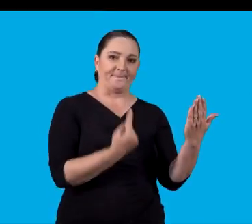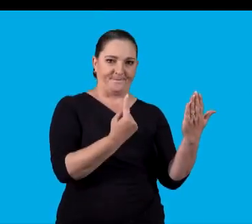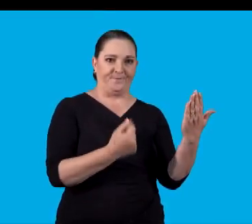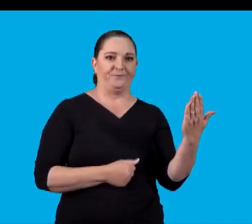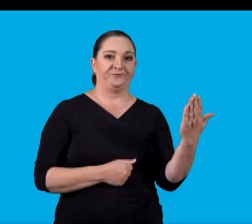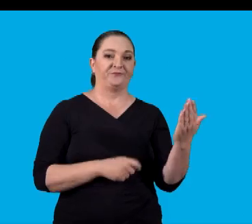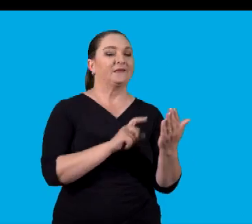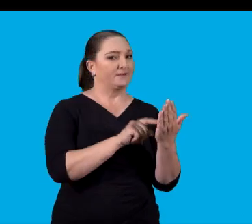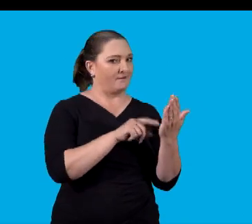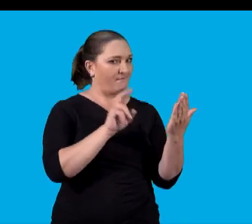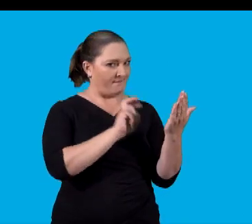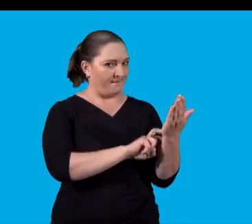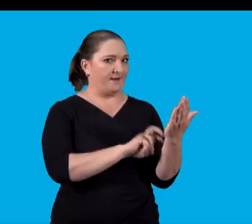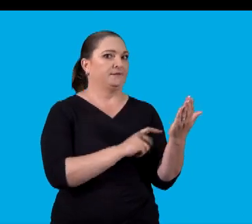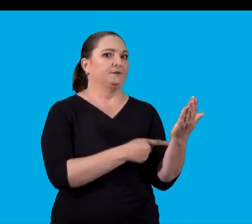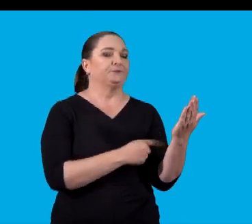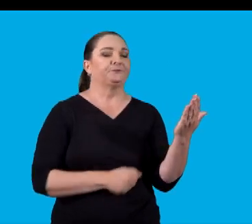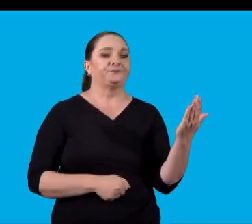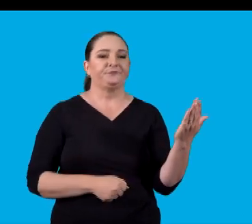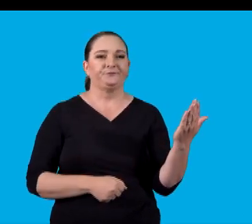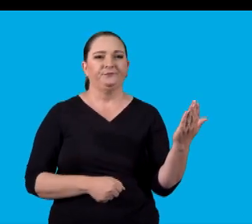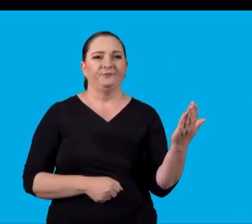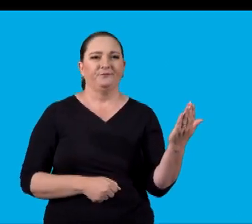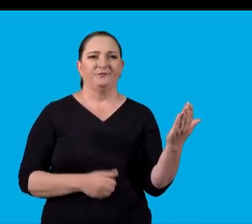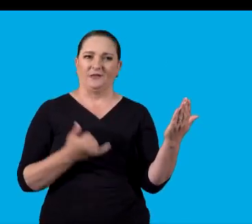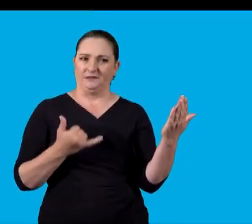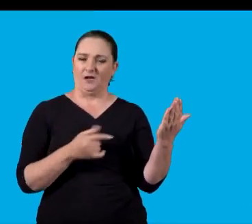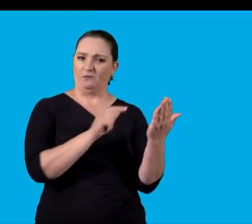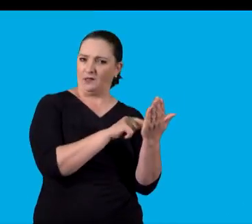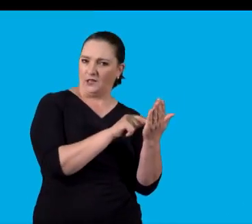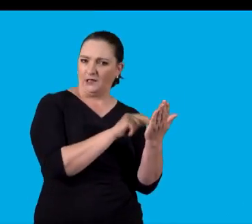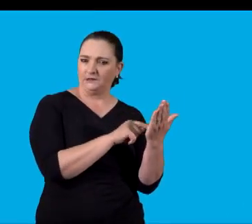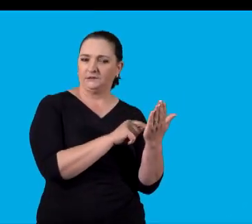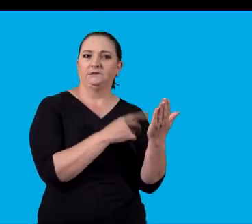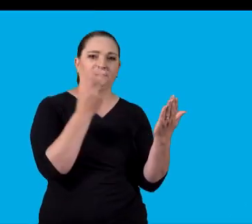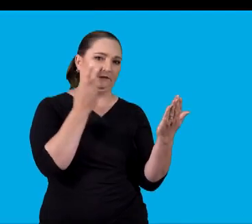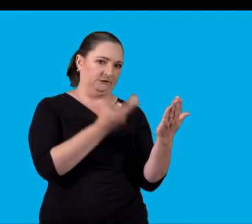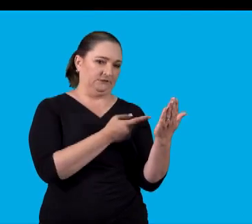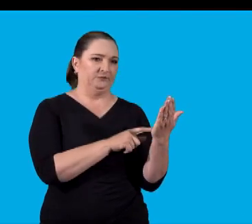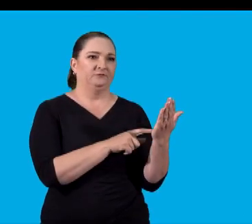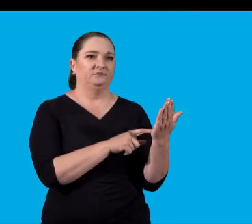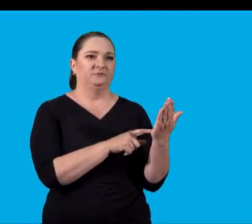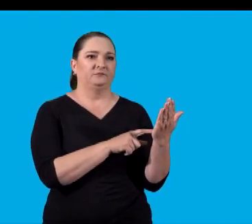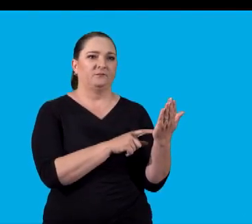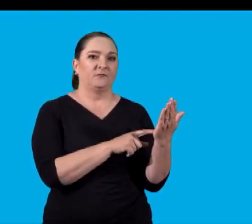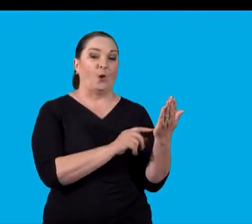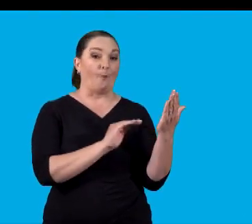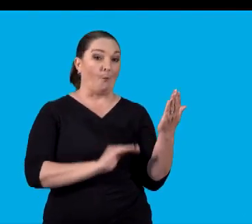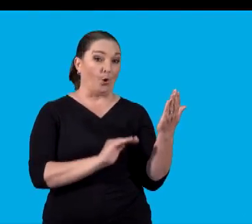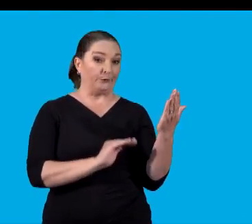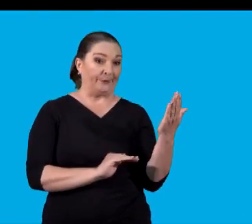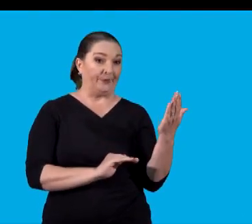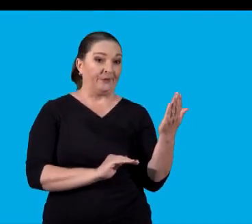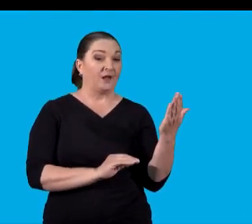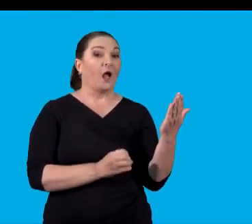up. You need your calculator in this case. All right, so let's have the calculator, and let's see. The